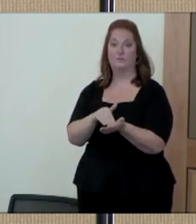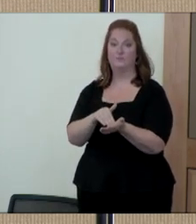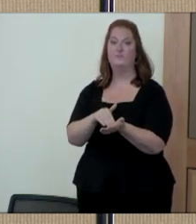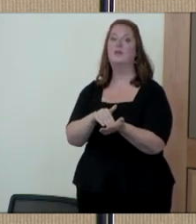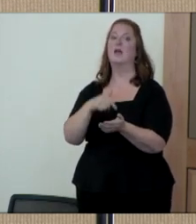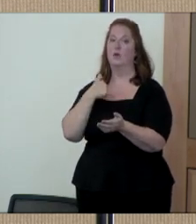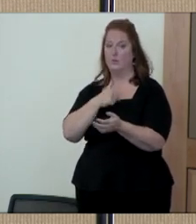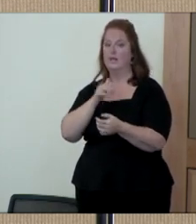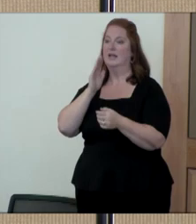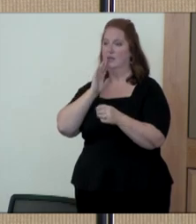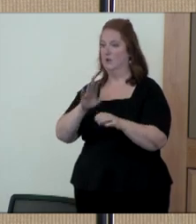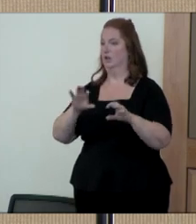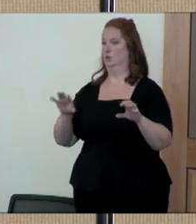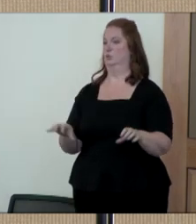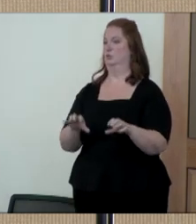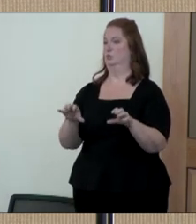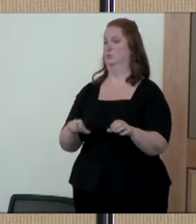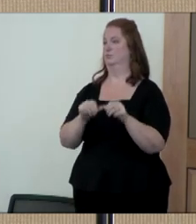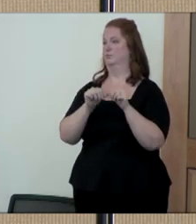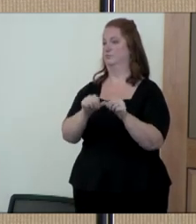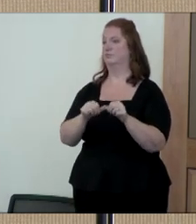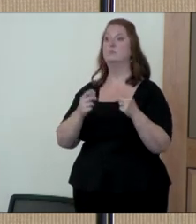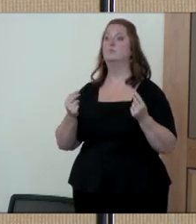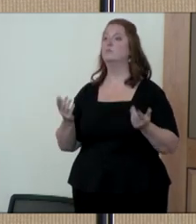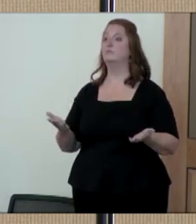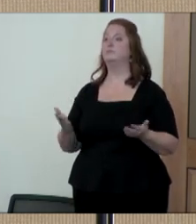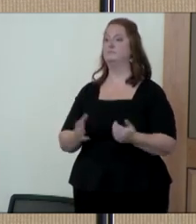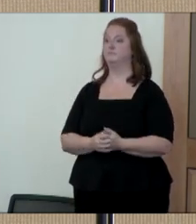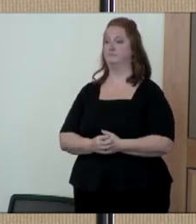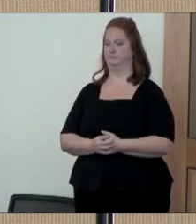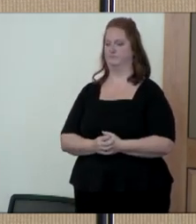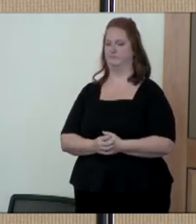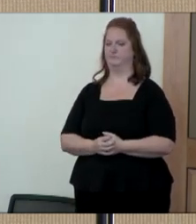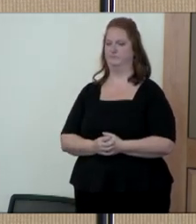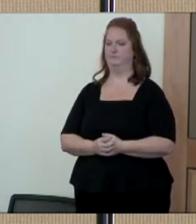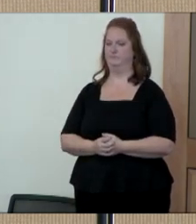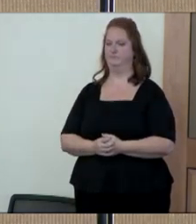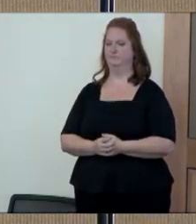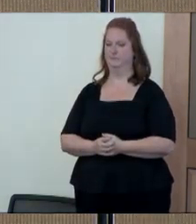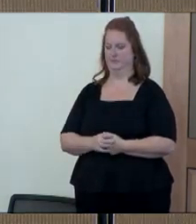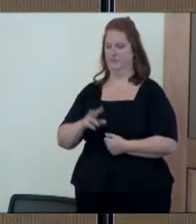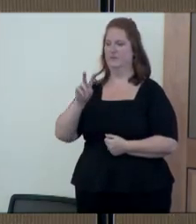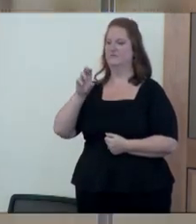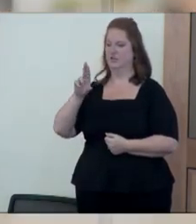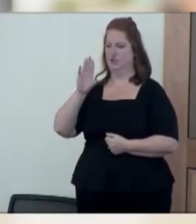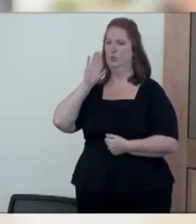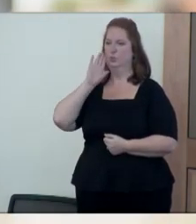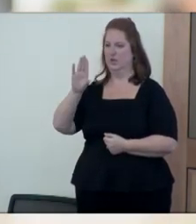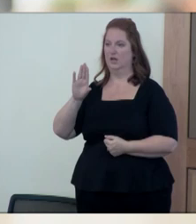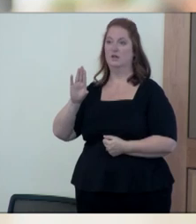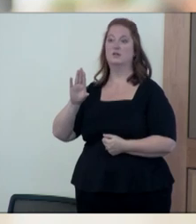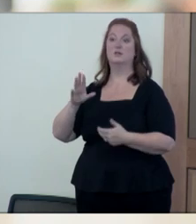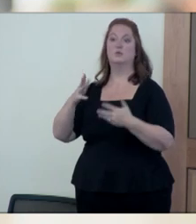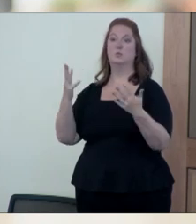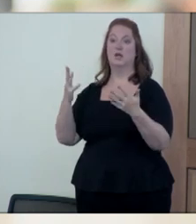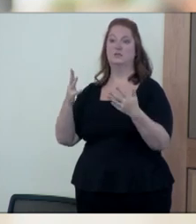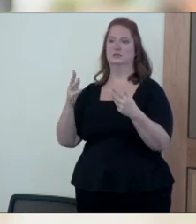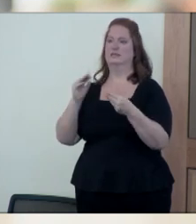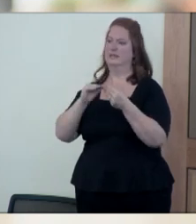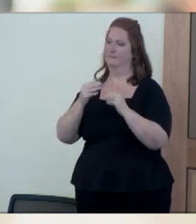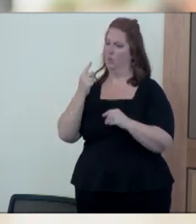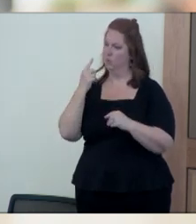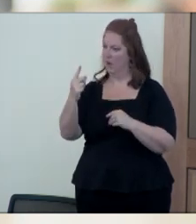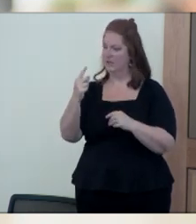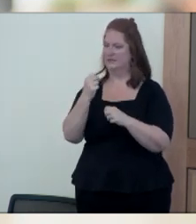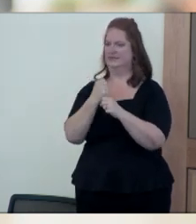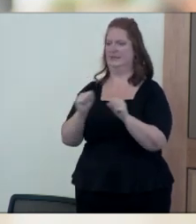are going to do. So first, VCU will be number one in safety. We